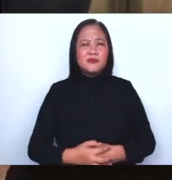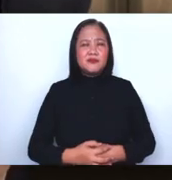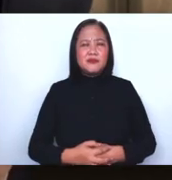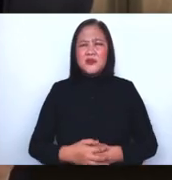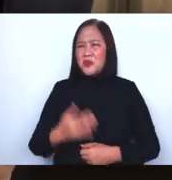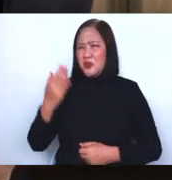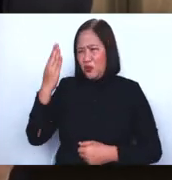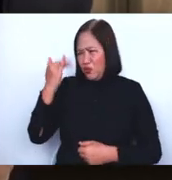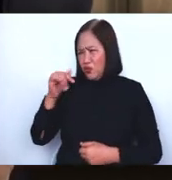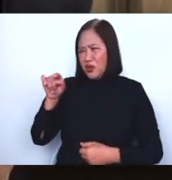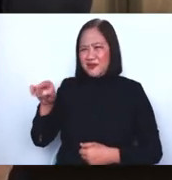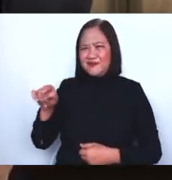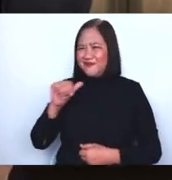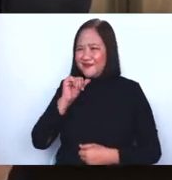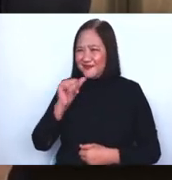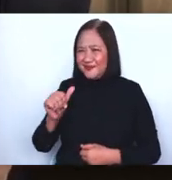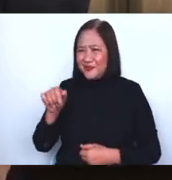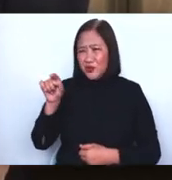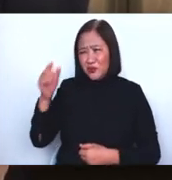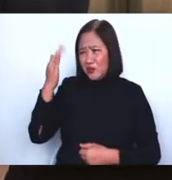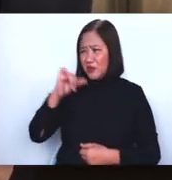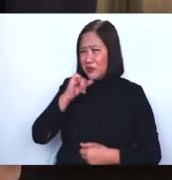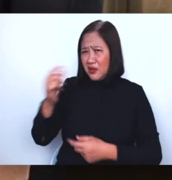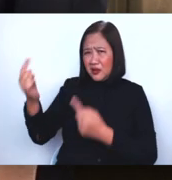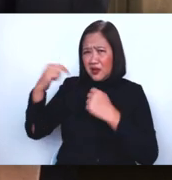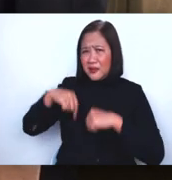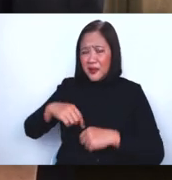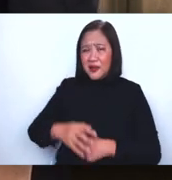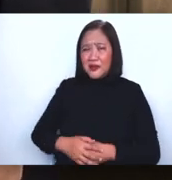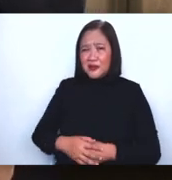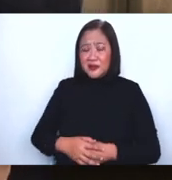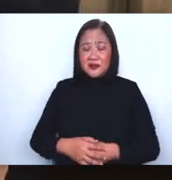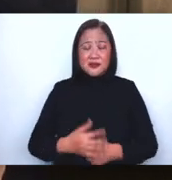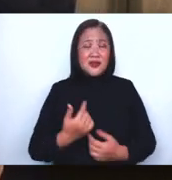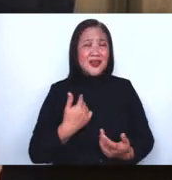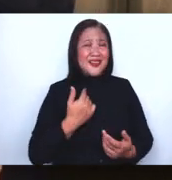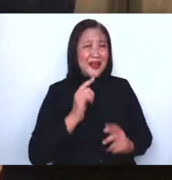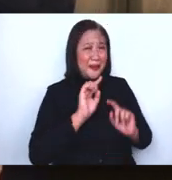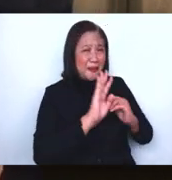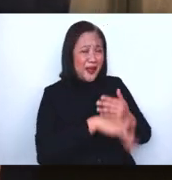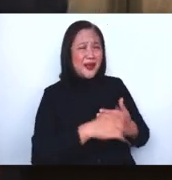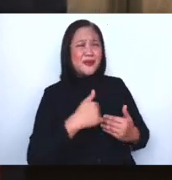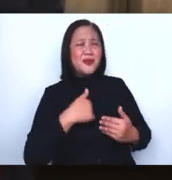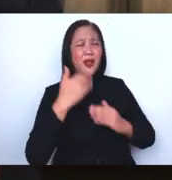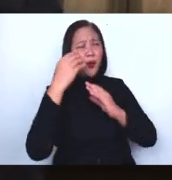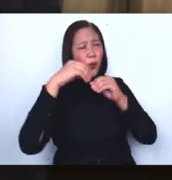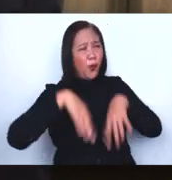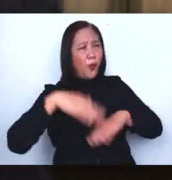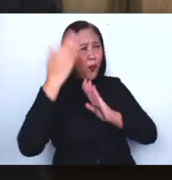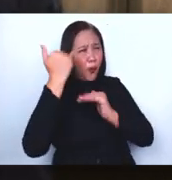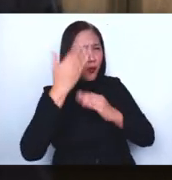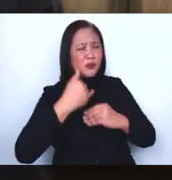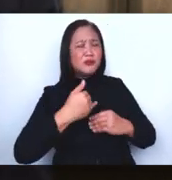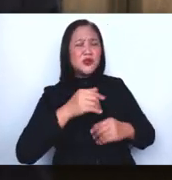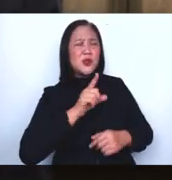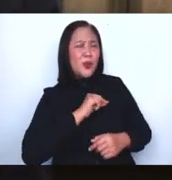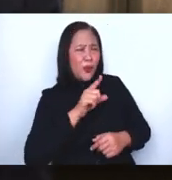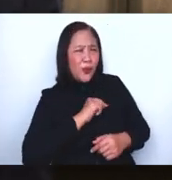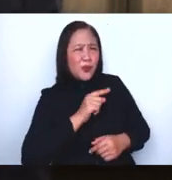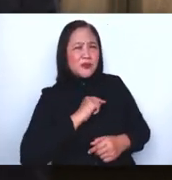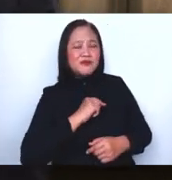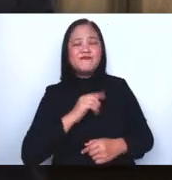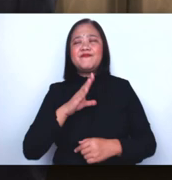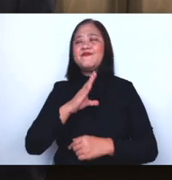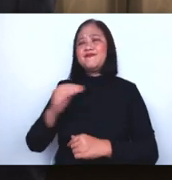Why didn't you then? Why didn't you? Come back. The hopeless, despairing sense of